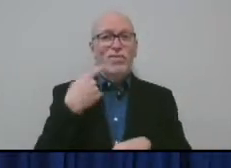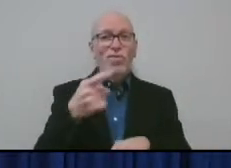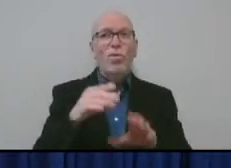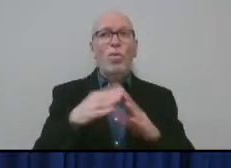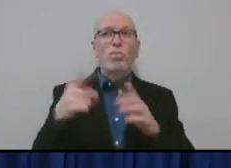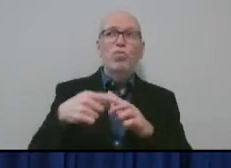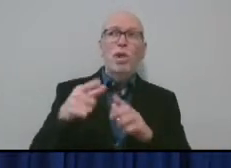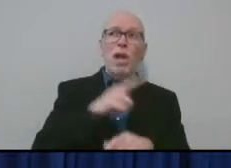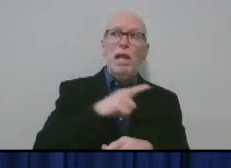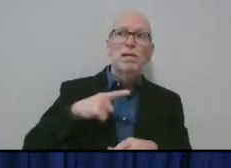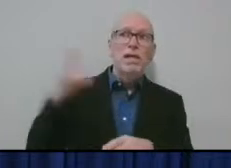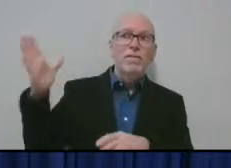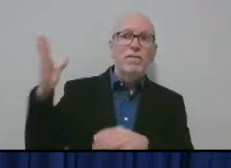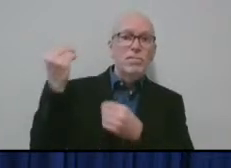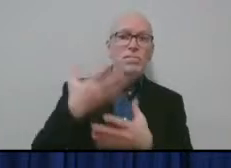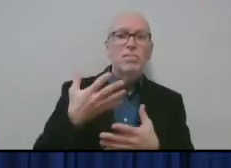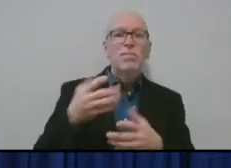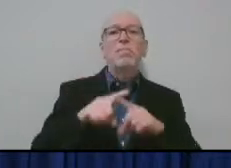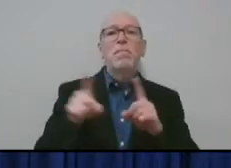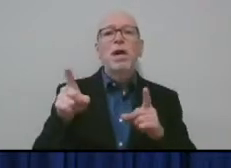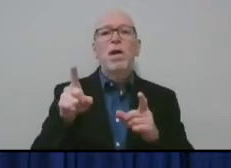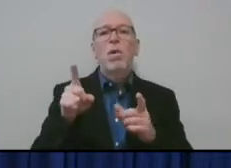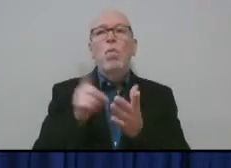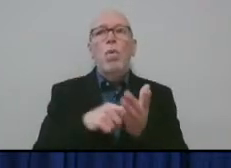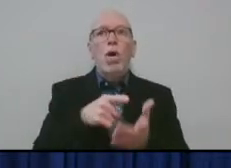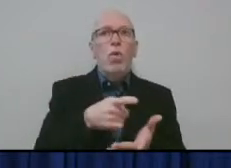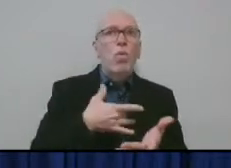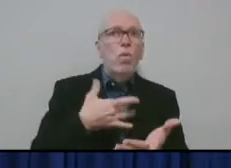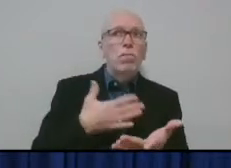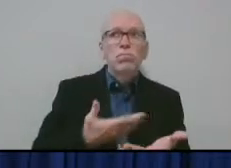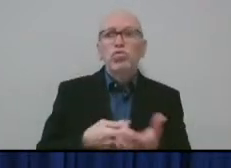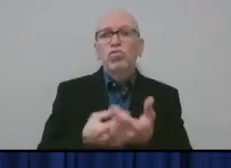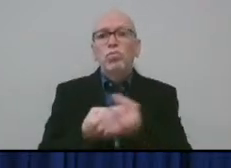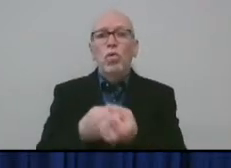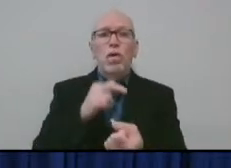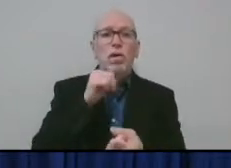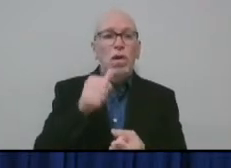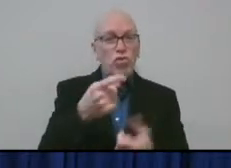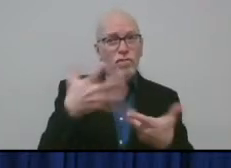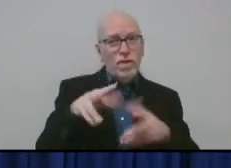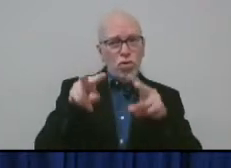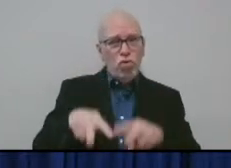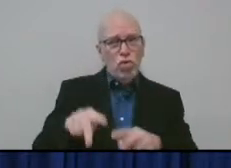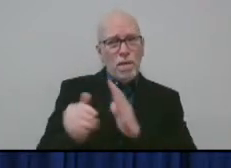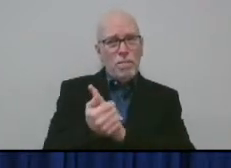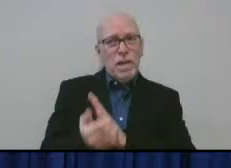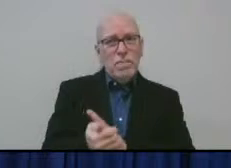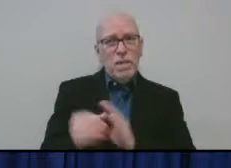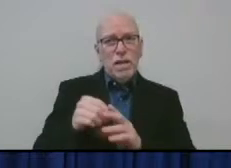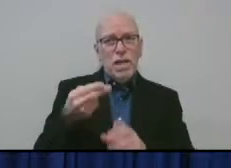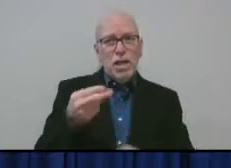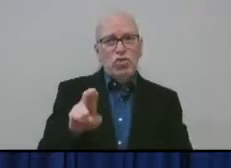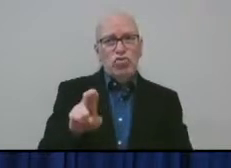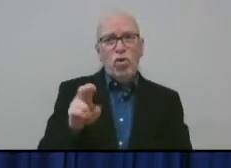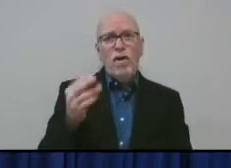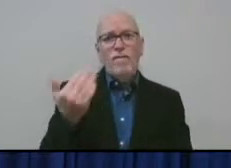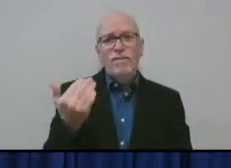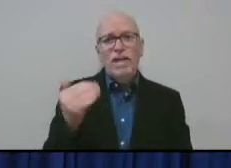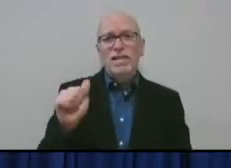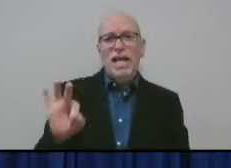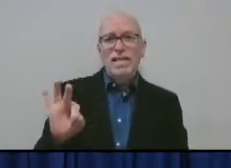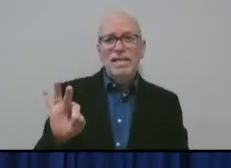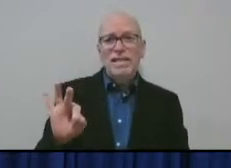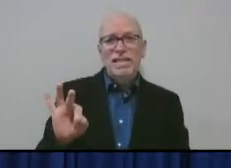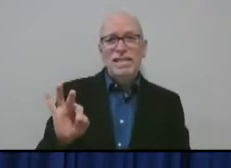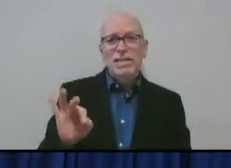input on this, but the devil's in the details about what you would support. Have you had a chance to look at the amendments proposed in HR 1519 that